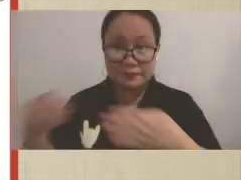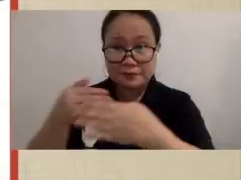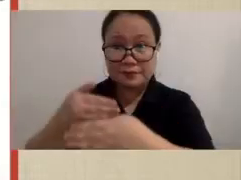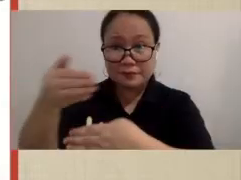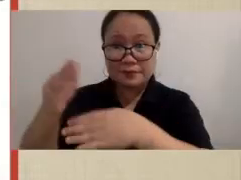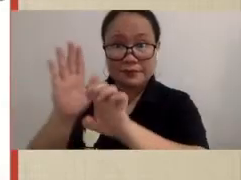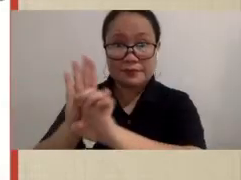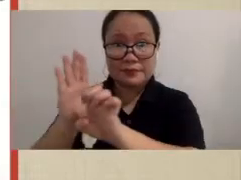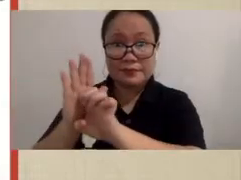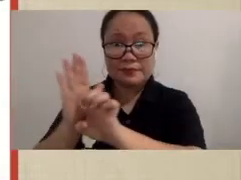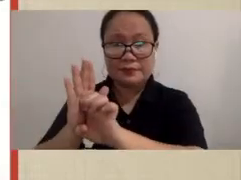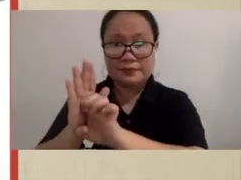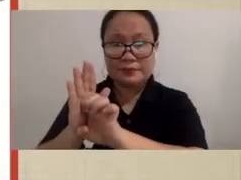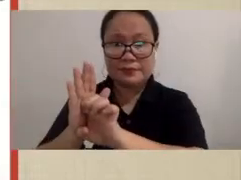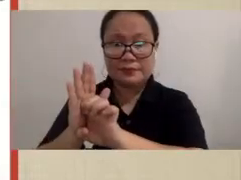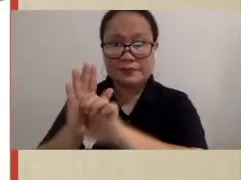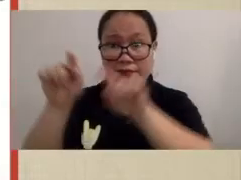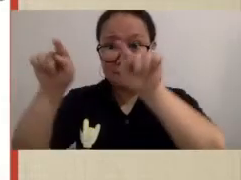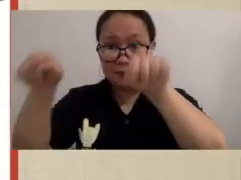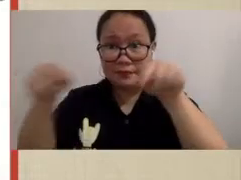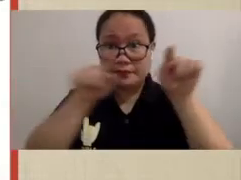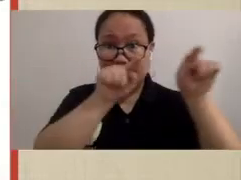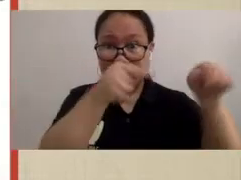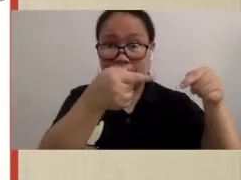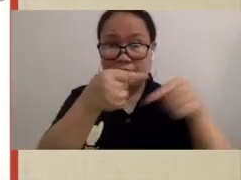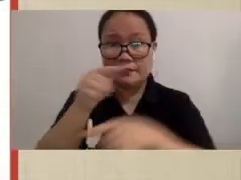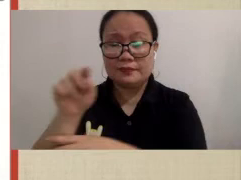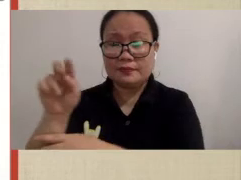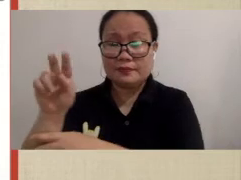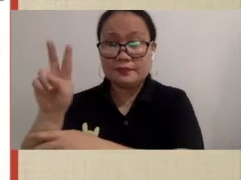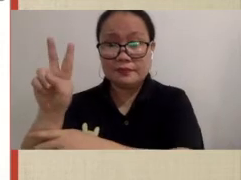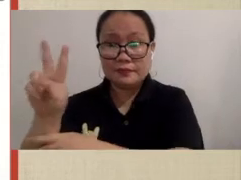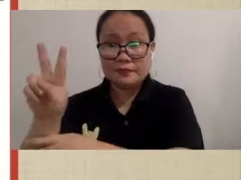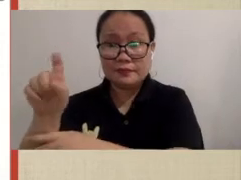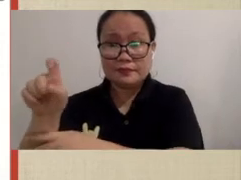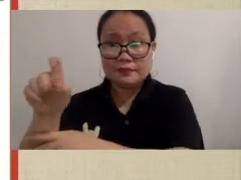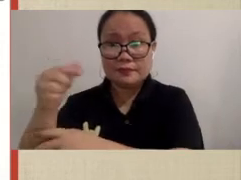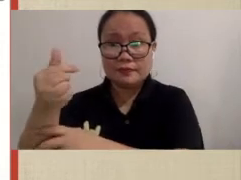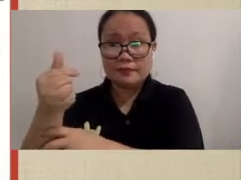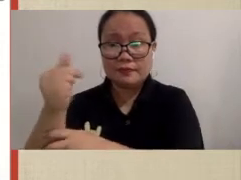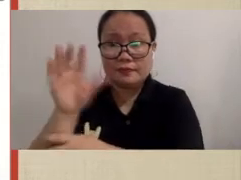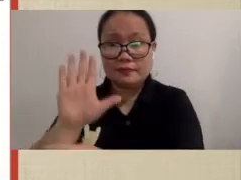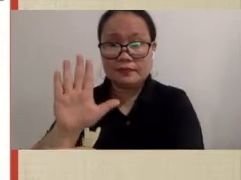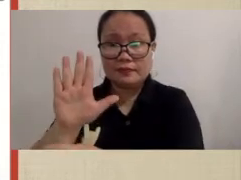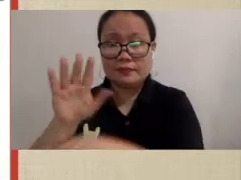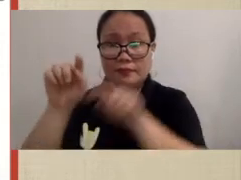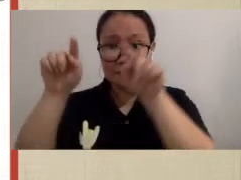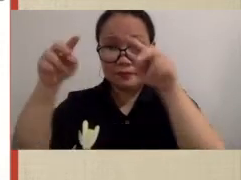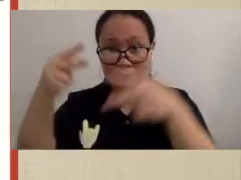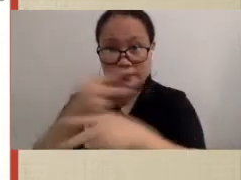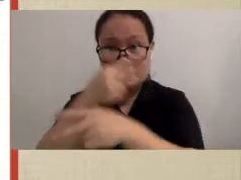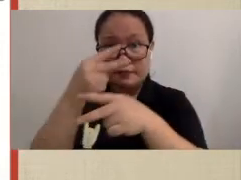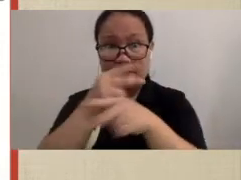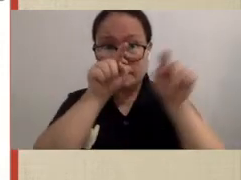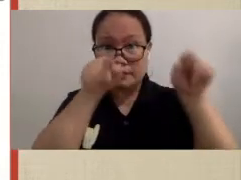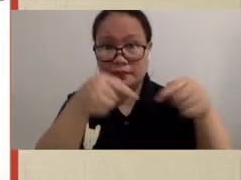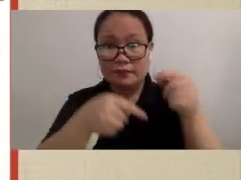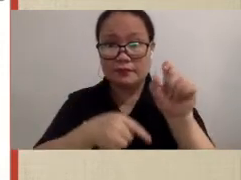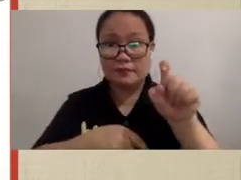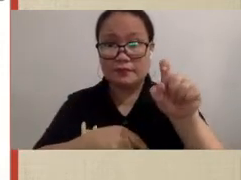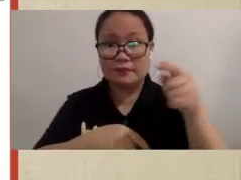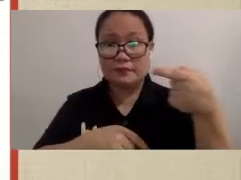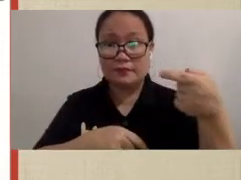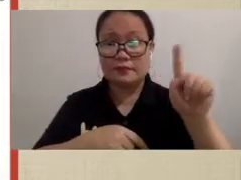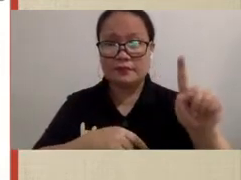Next, I have here the quantity of 2x plus 5 and x minus 1. So,